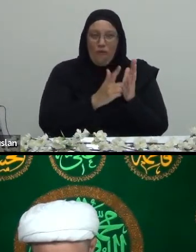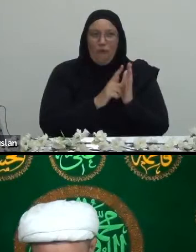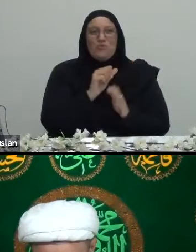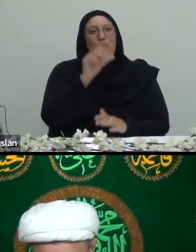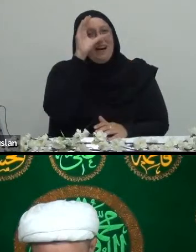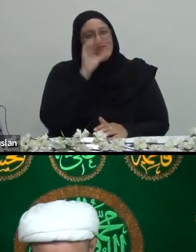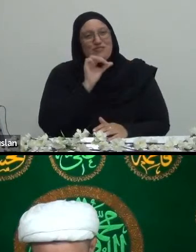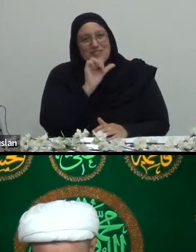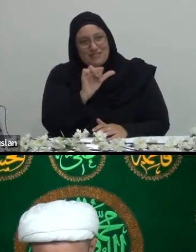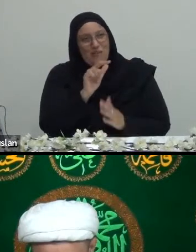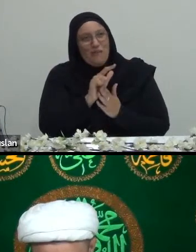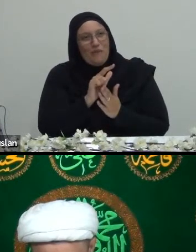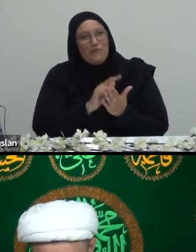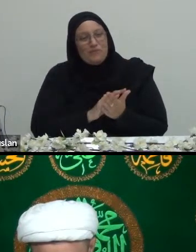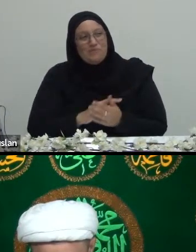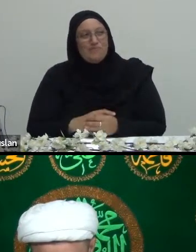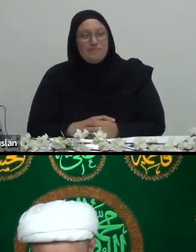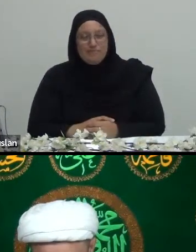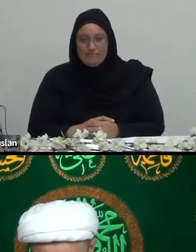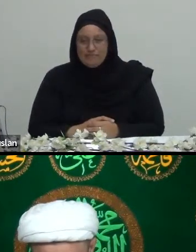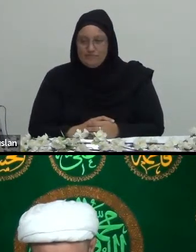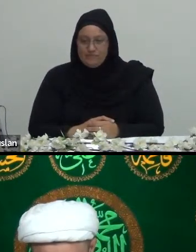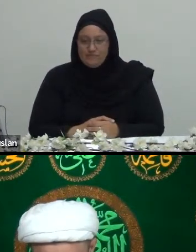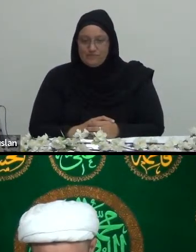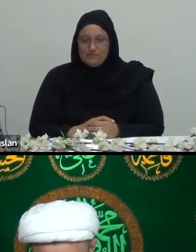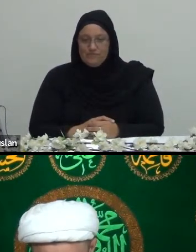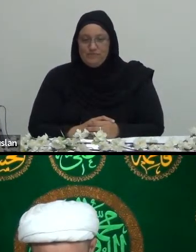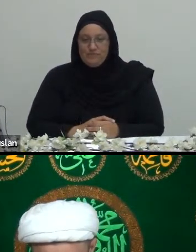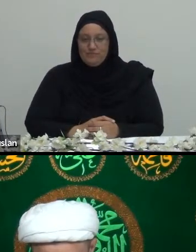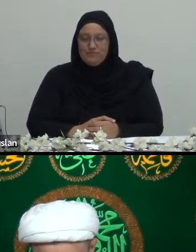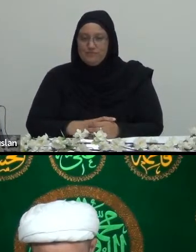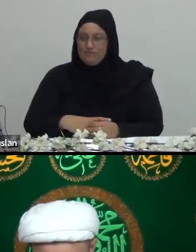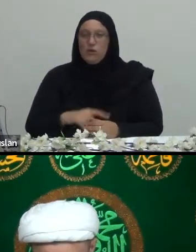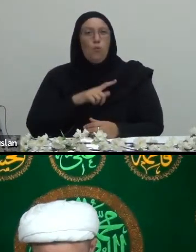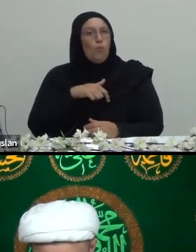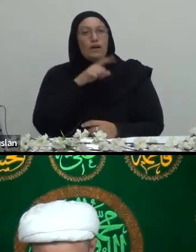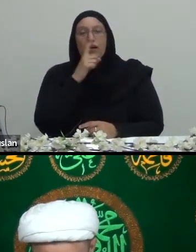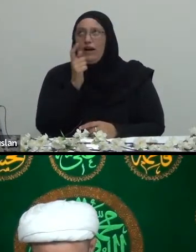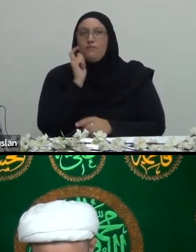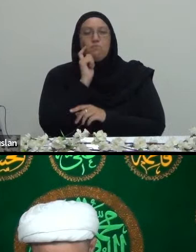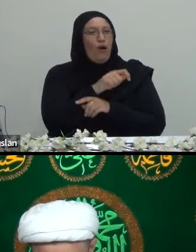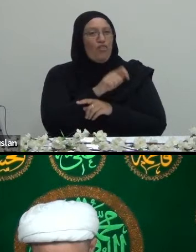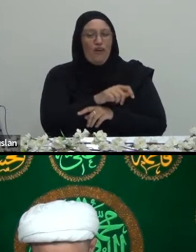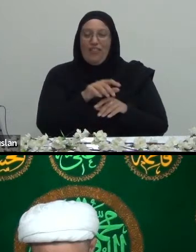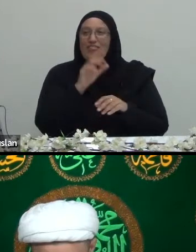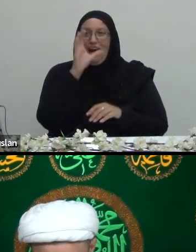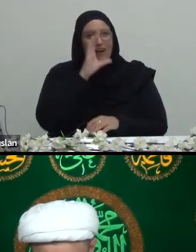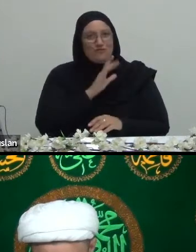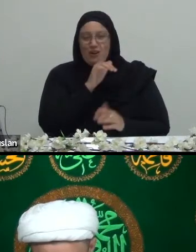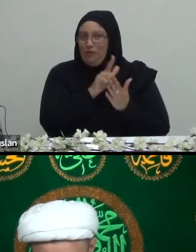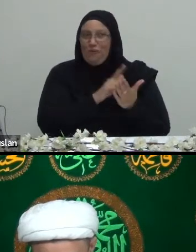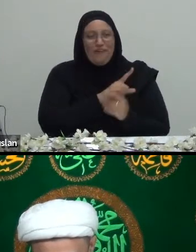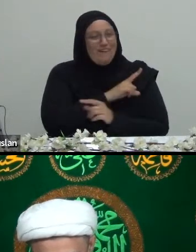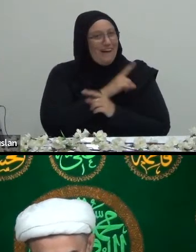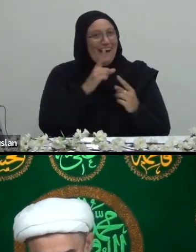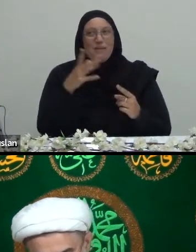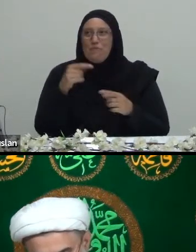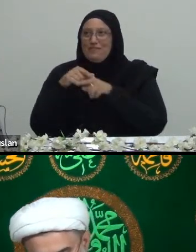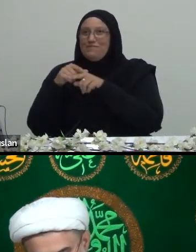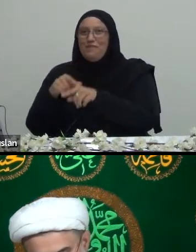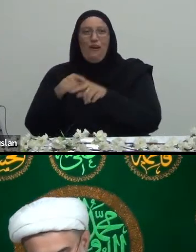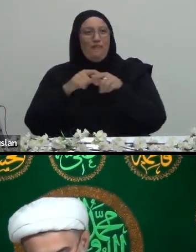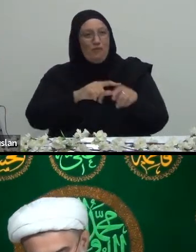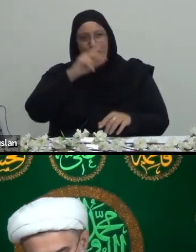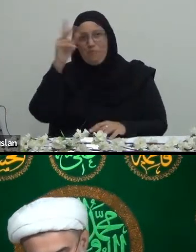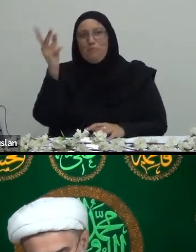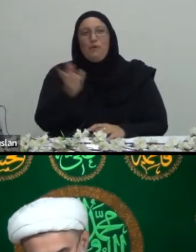and local obligations. So this is a two-part series. The